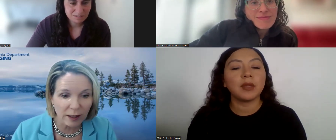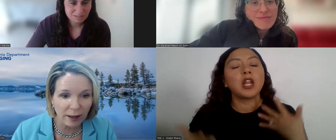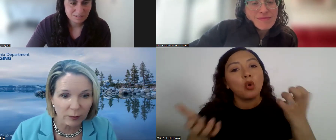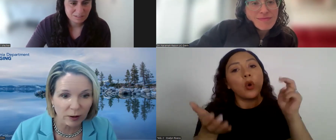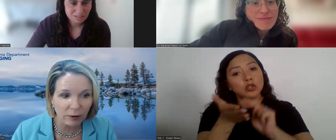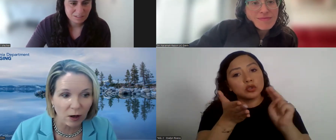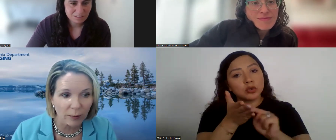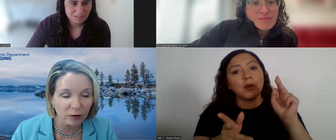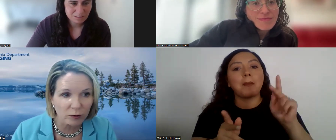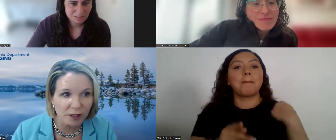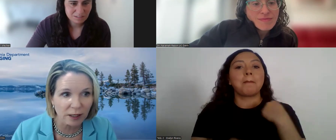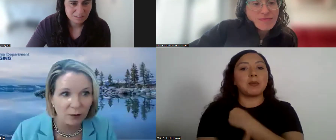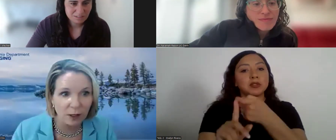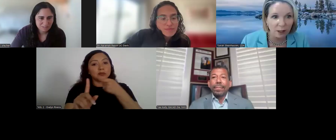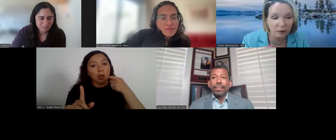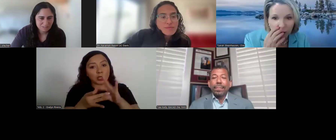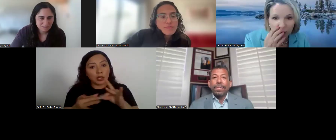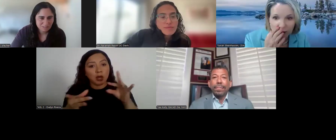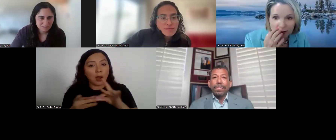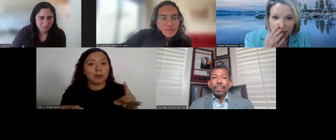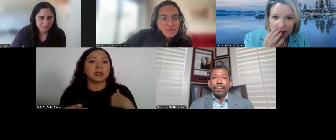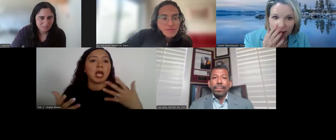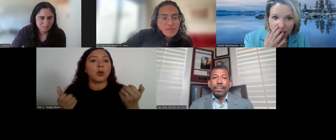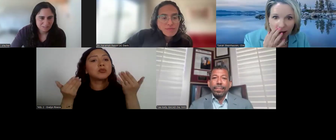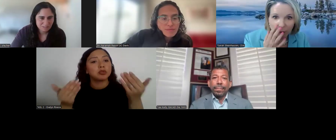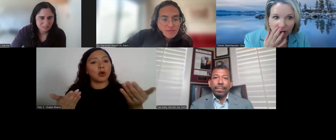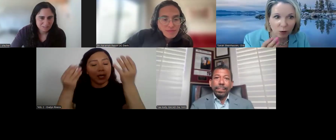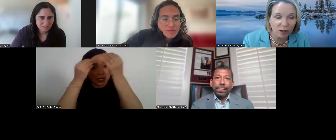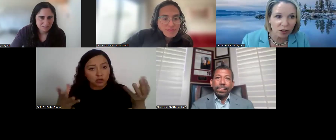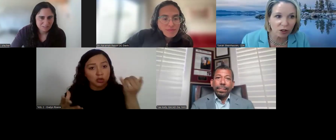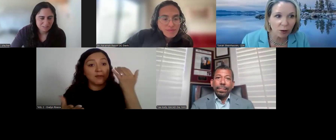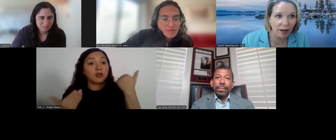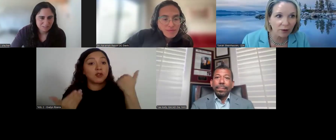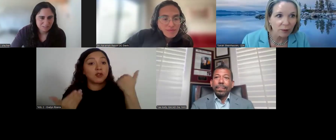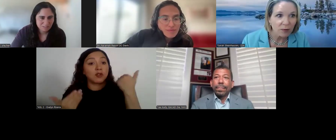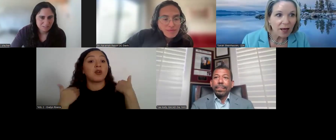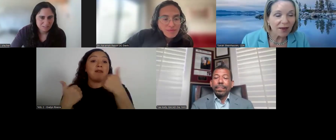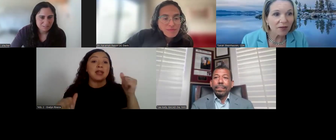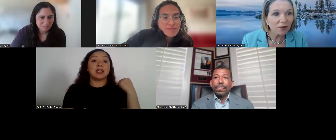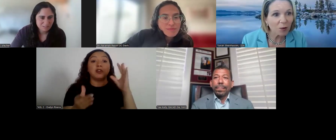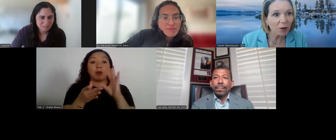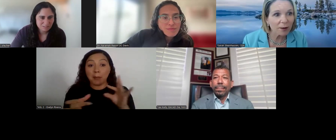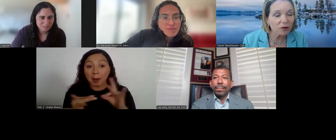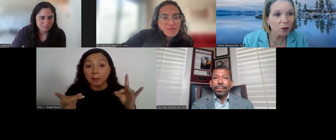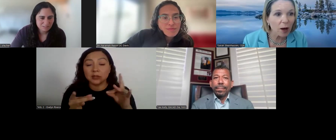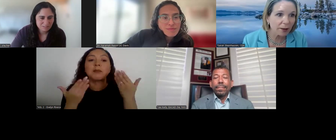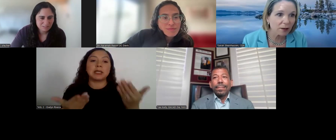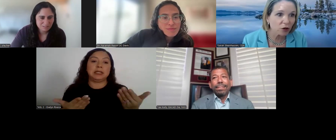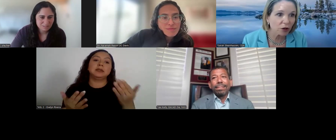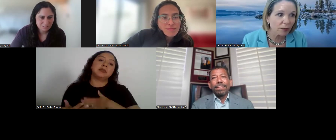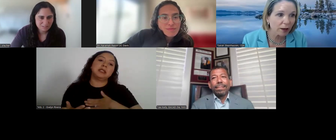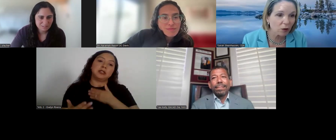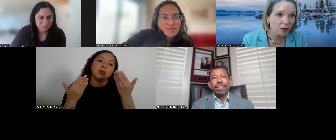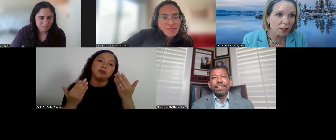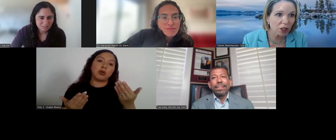will be having public comment towards the end of the meeting, so please stay online with any questions you have. At this point, I'm so happy to